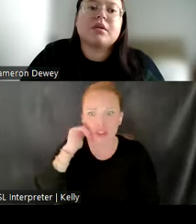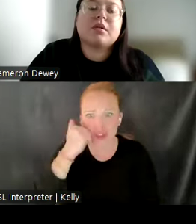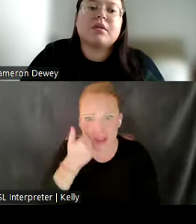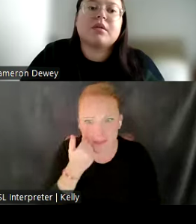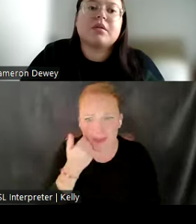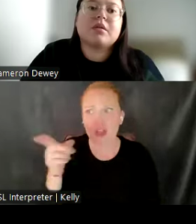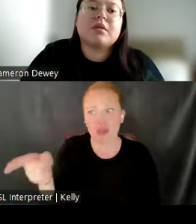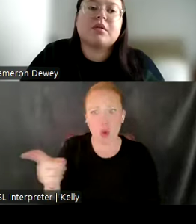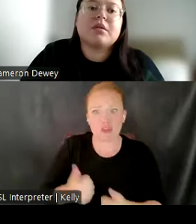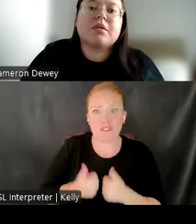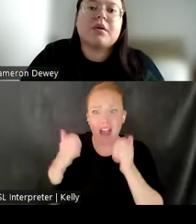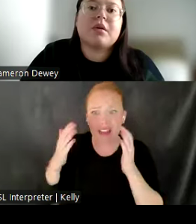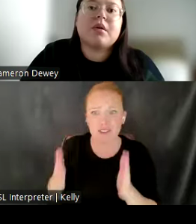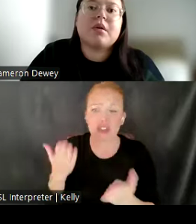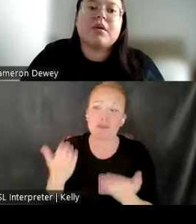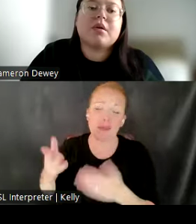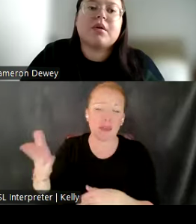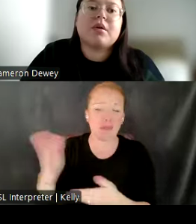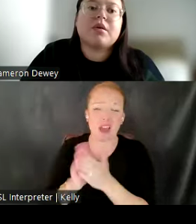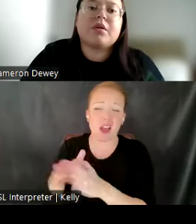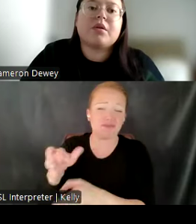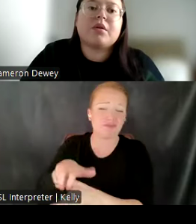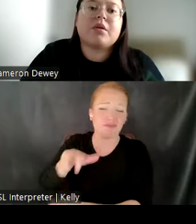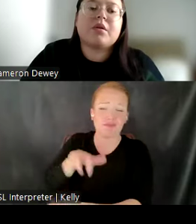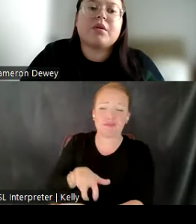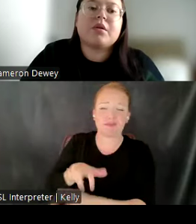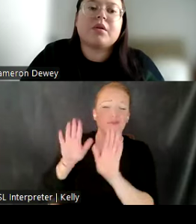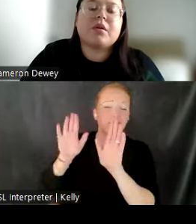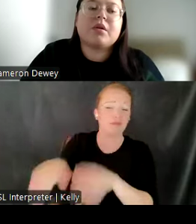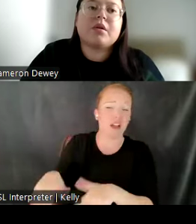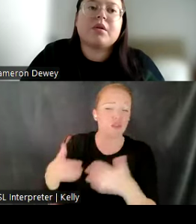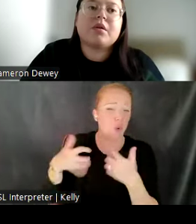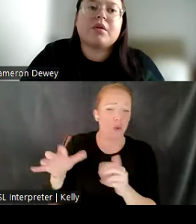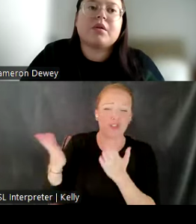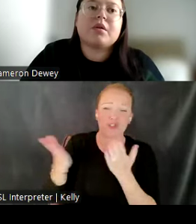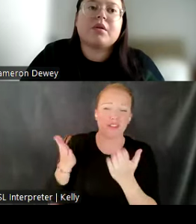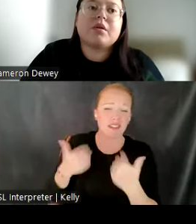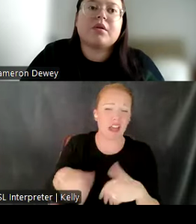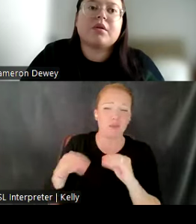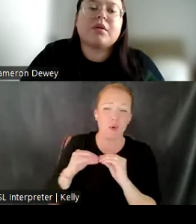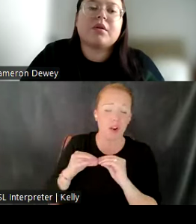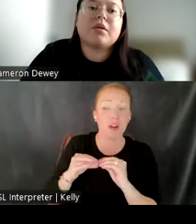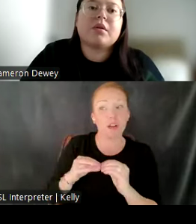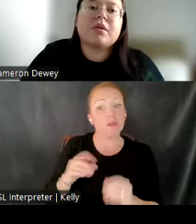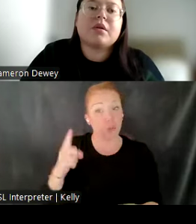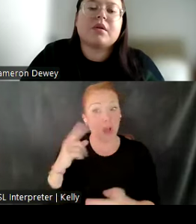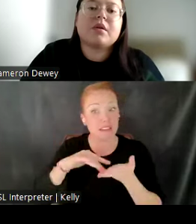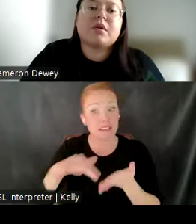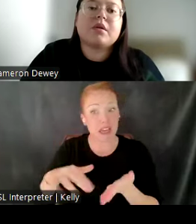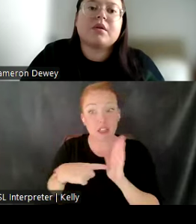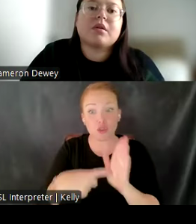survivors actually disengage from services. One study actually found that 90% of